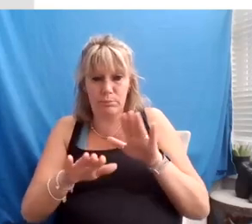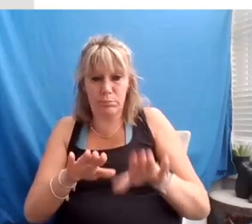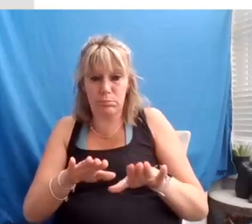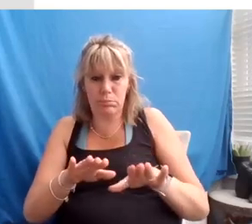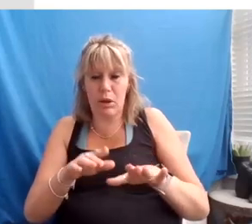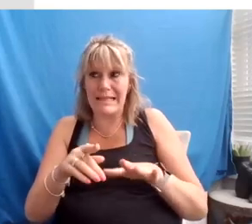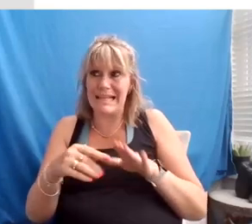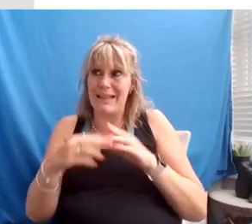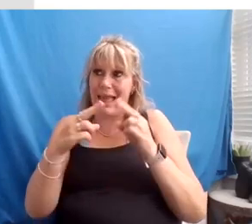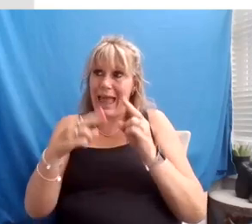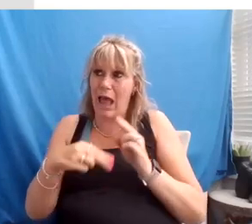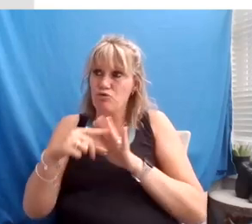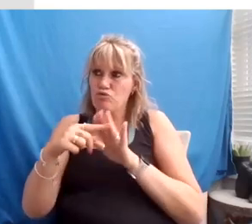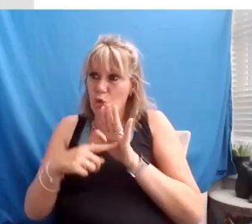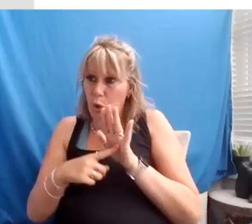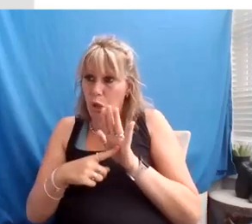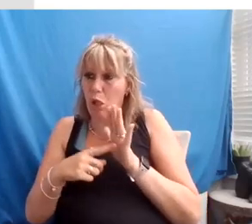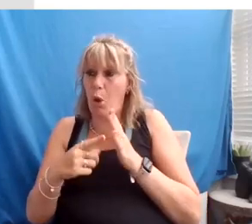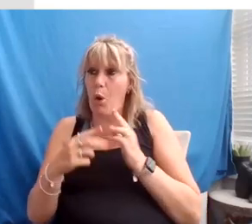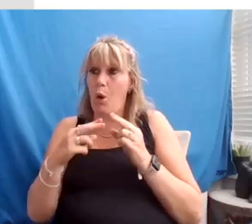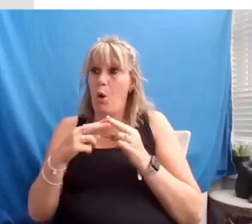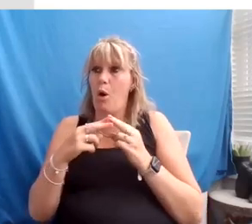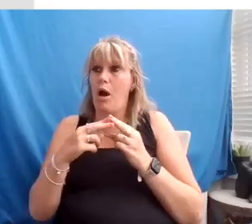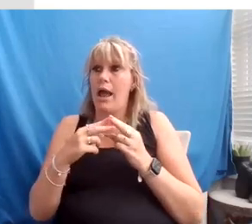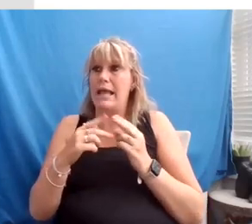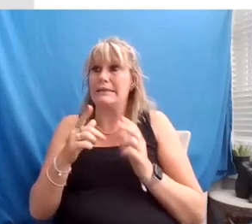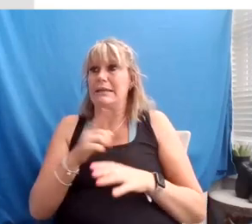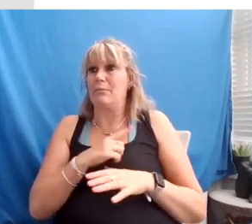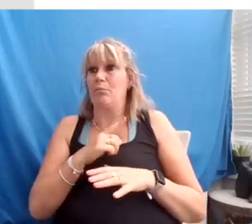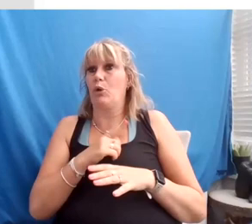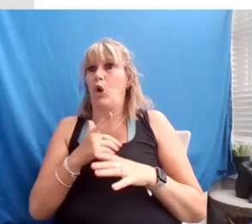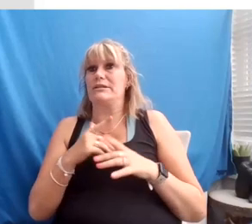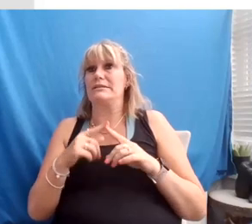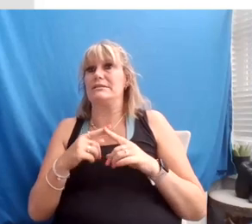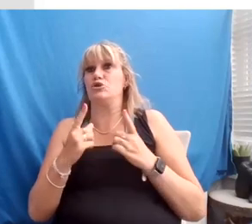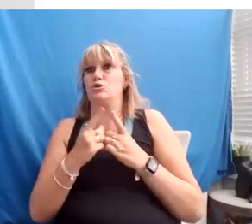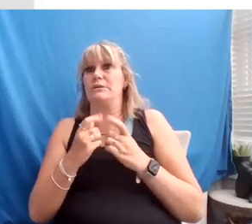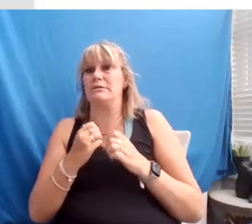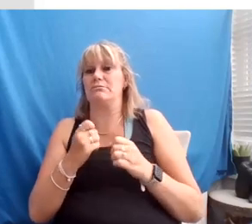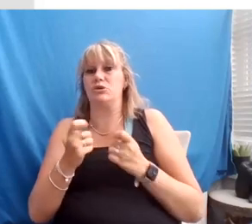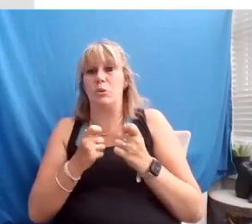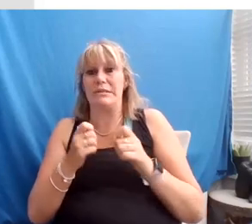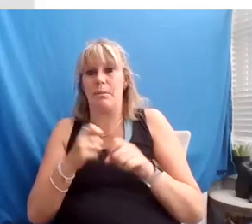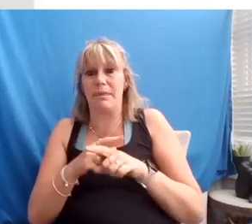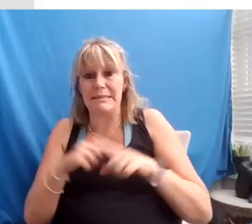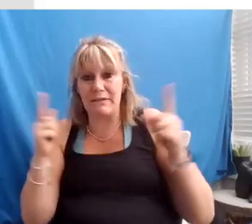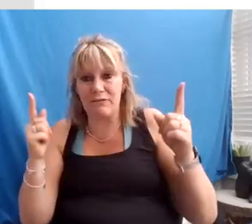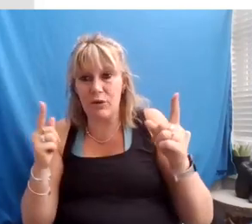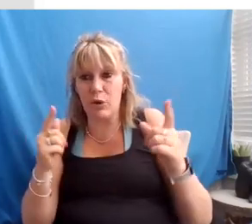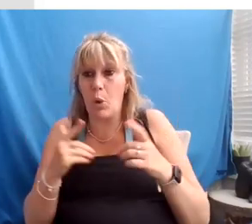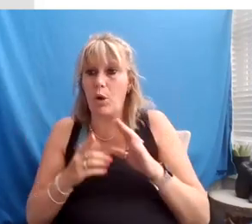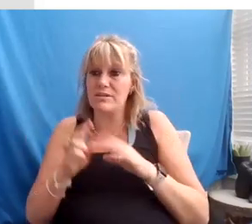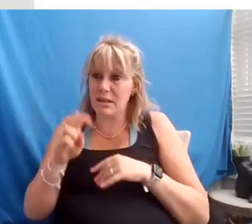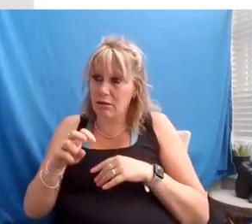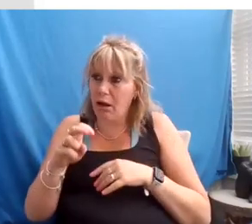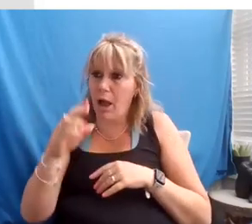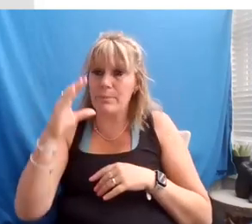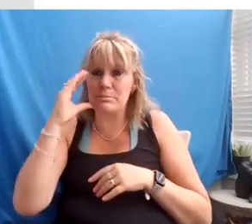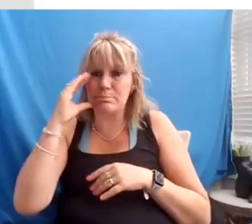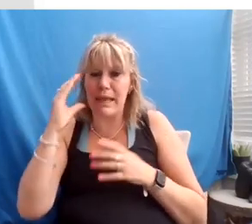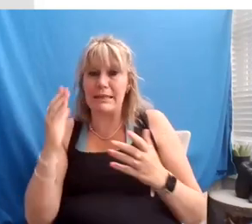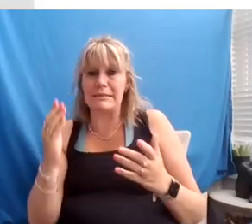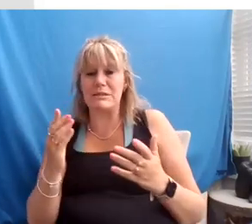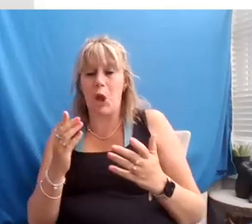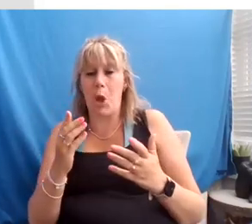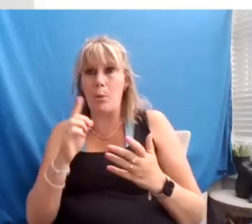house rule? Have they taken their shoes off to do something else? Have they taken their shoes off to go to bed? So it starts me thinking, what's the